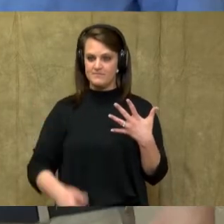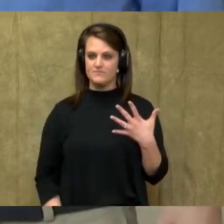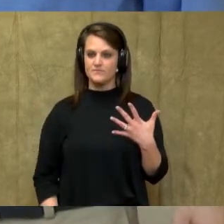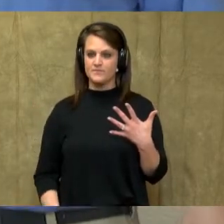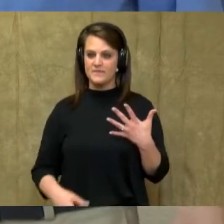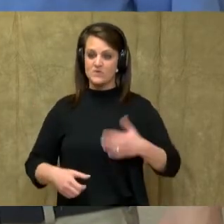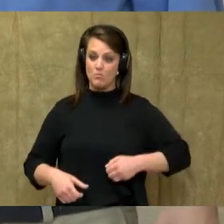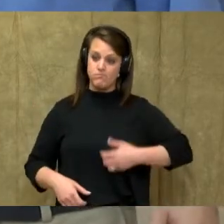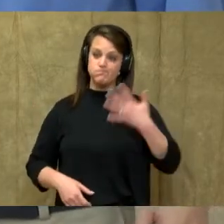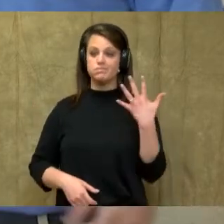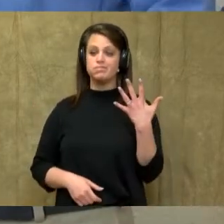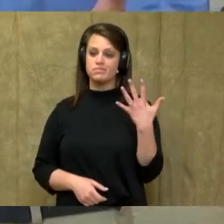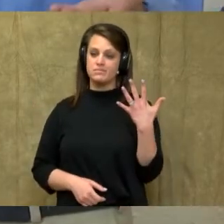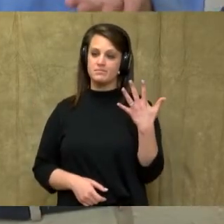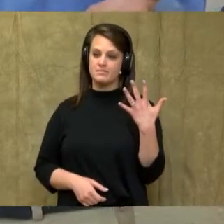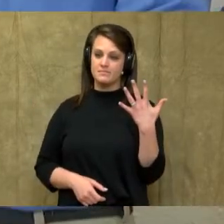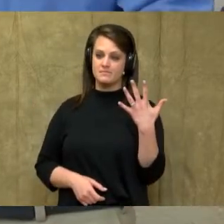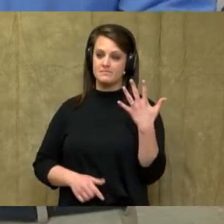Throw your staff up.